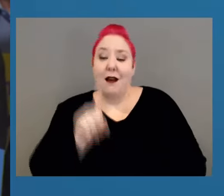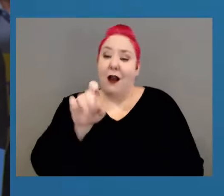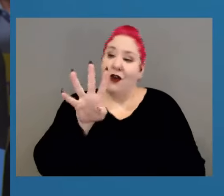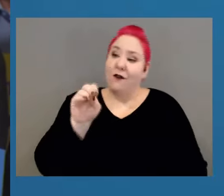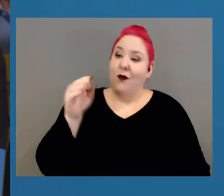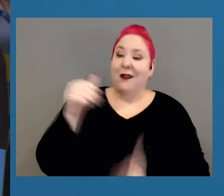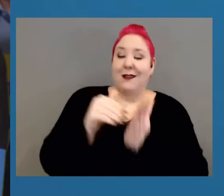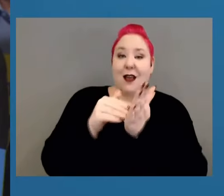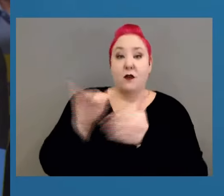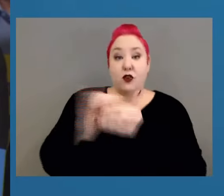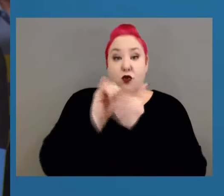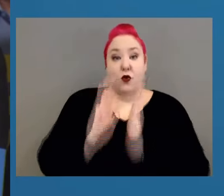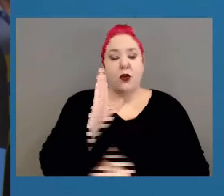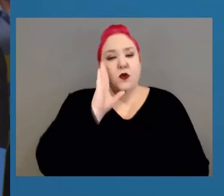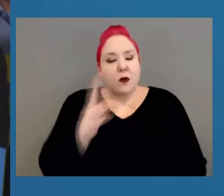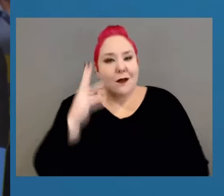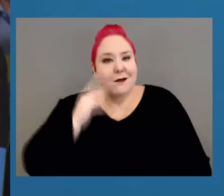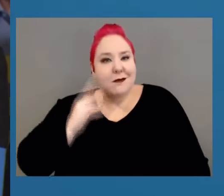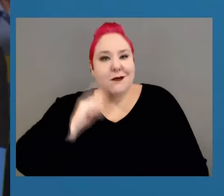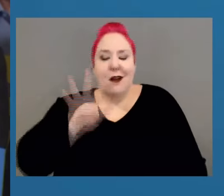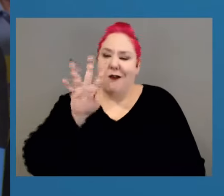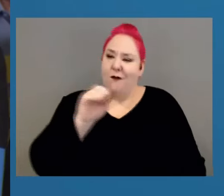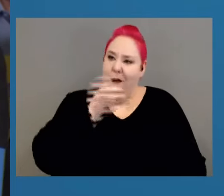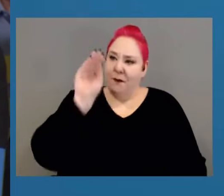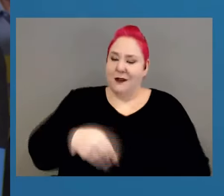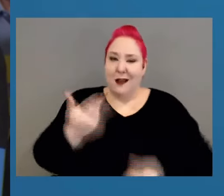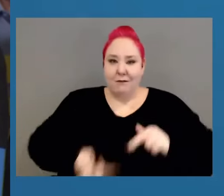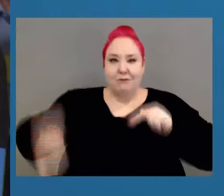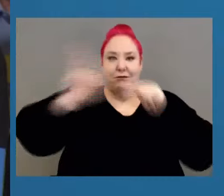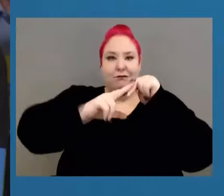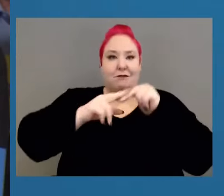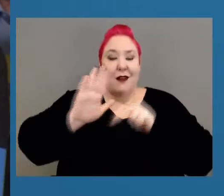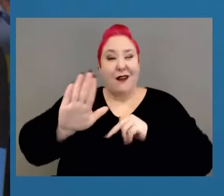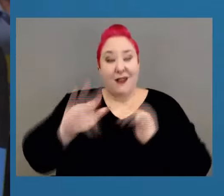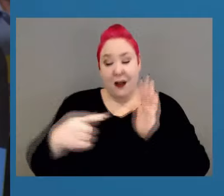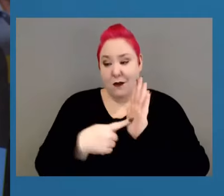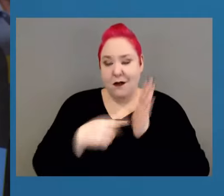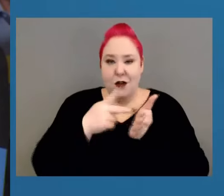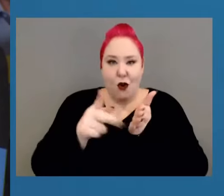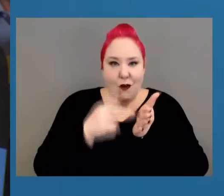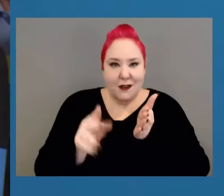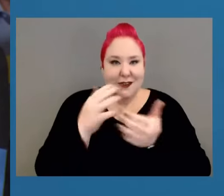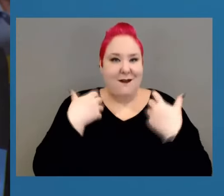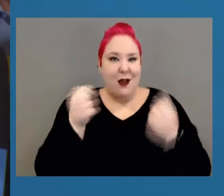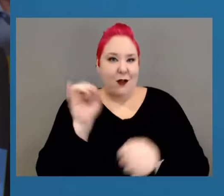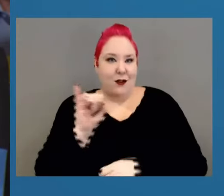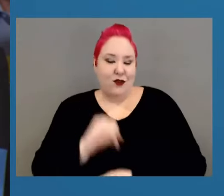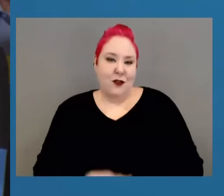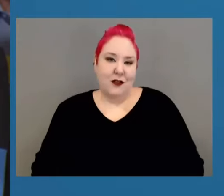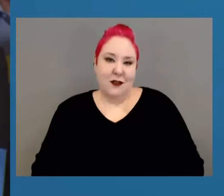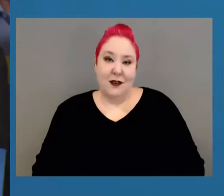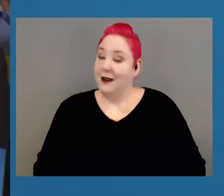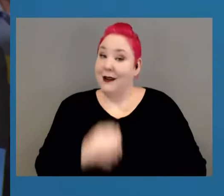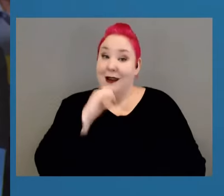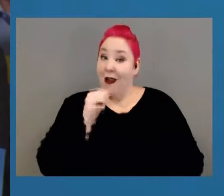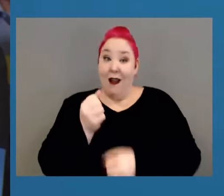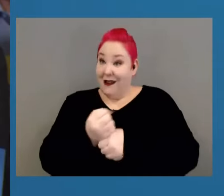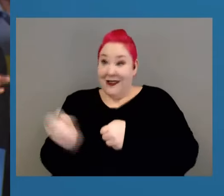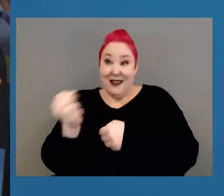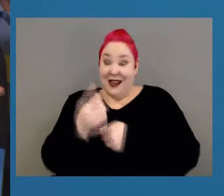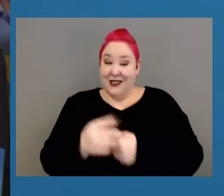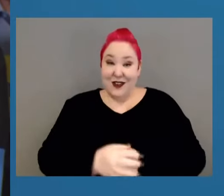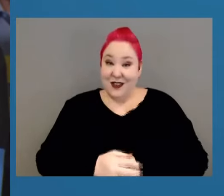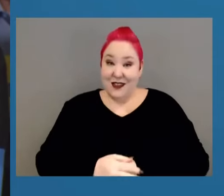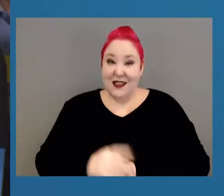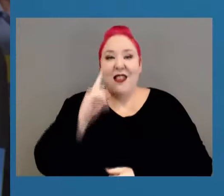Yorkers will face a 40% hike in their affordable care premiums. Now, that's starting not next year. Like they thought they kicked all the